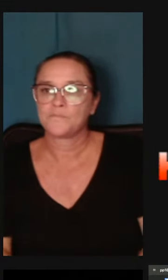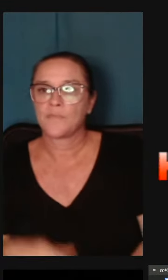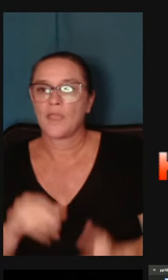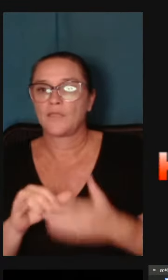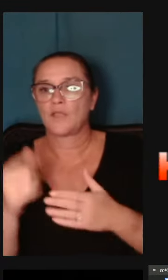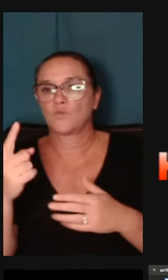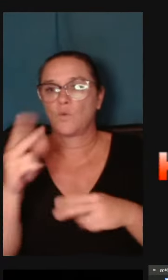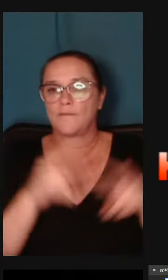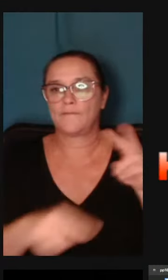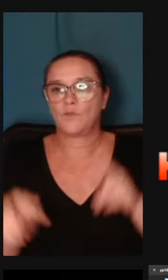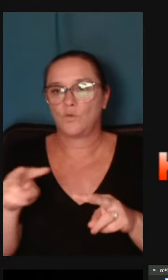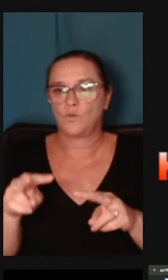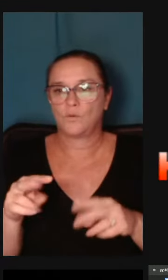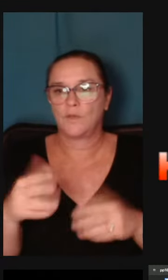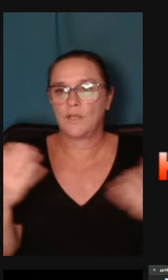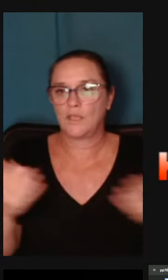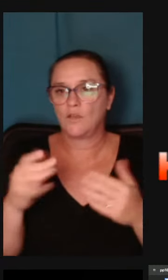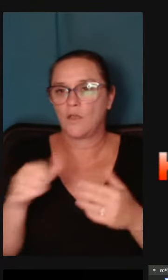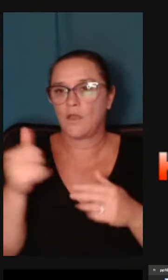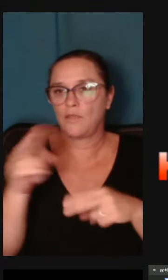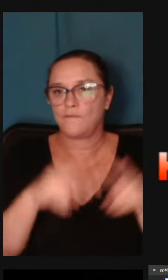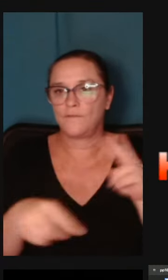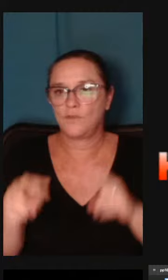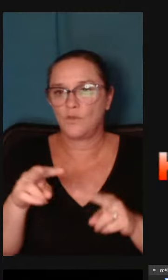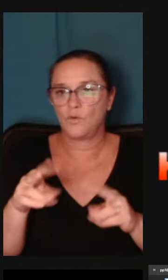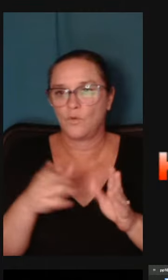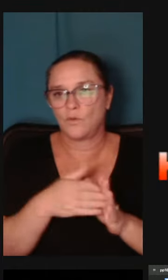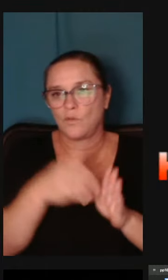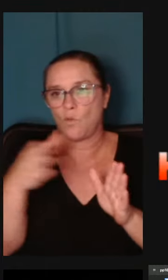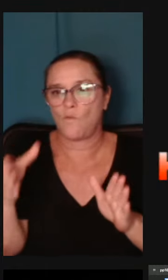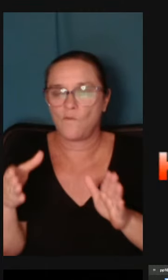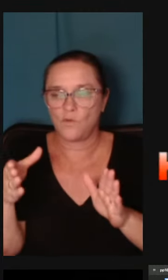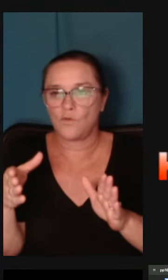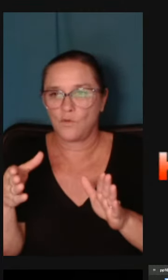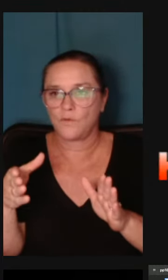another view slightly farther over, but same idea there,